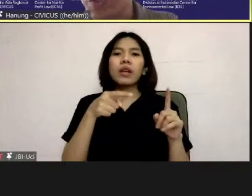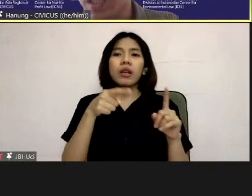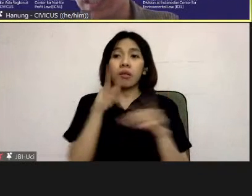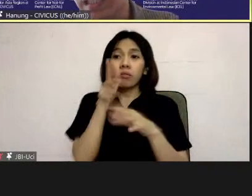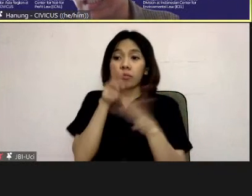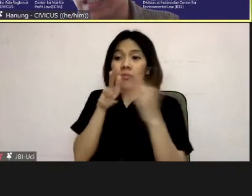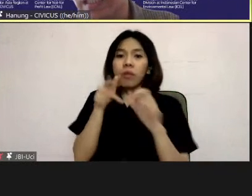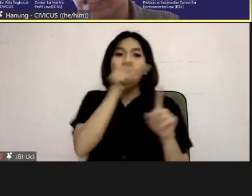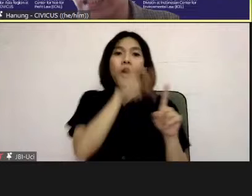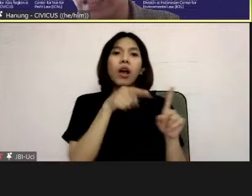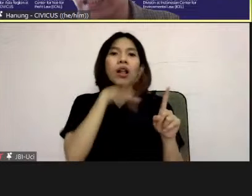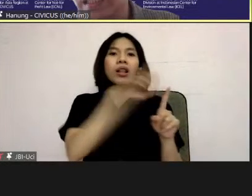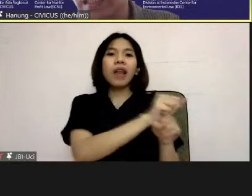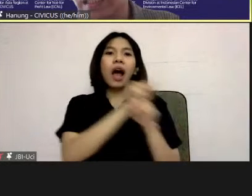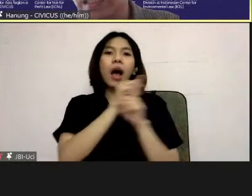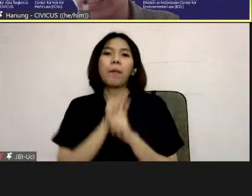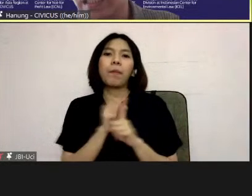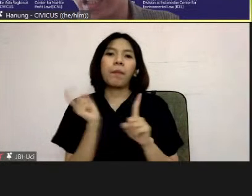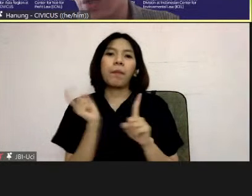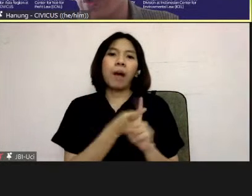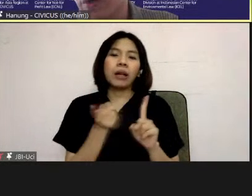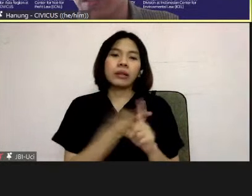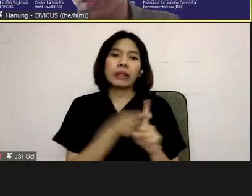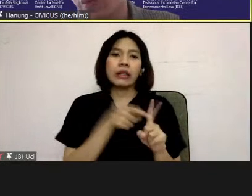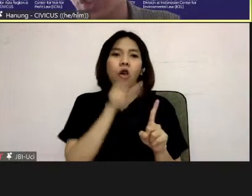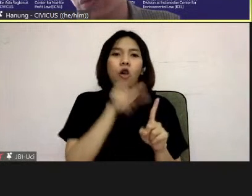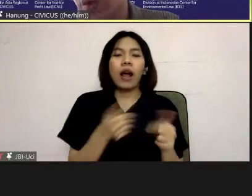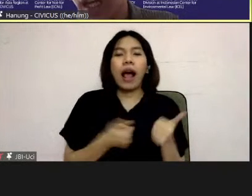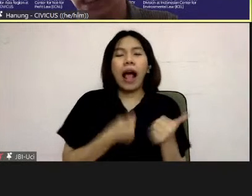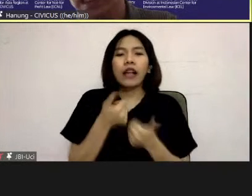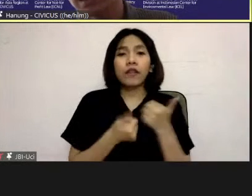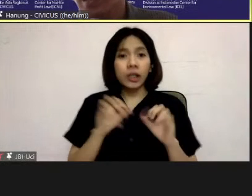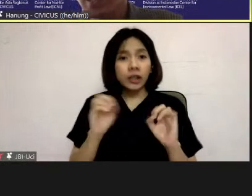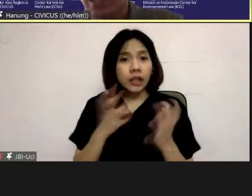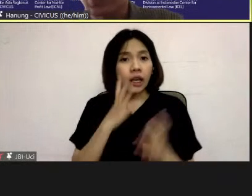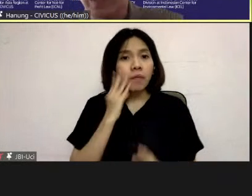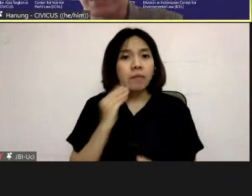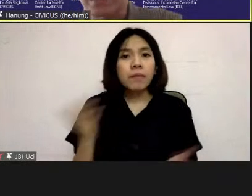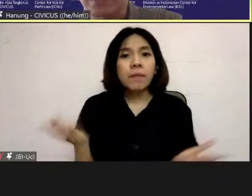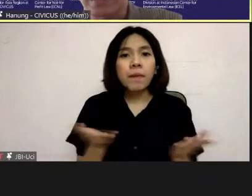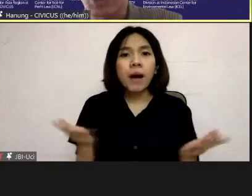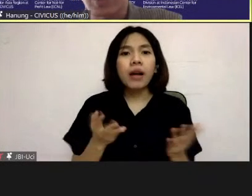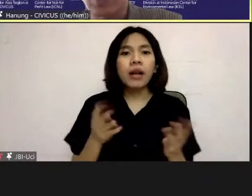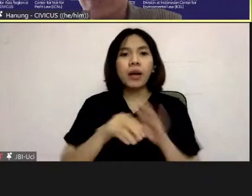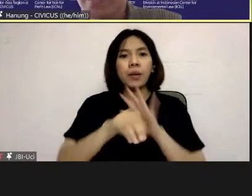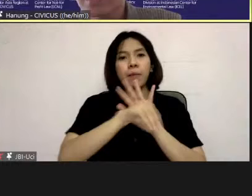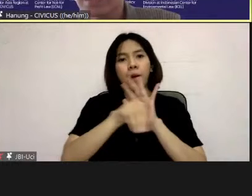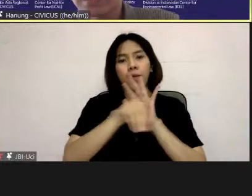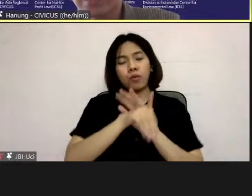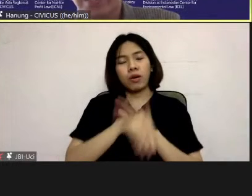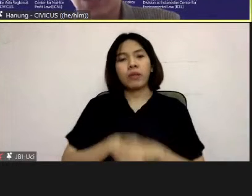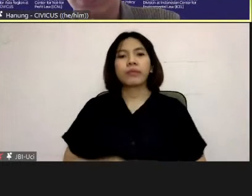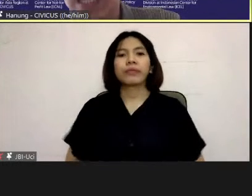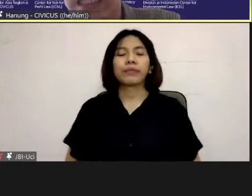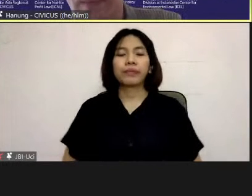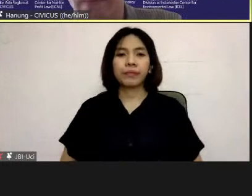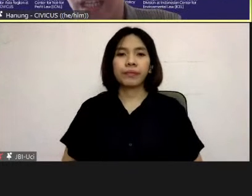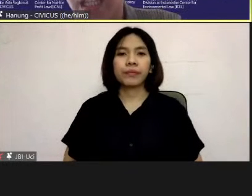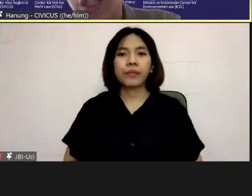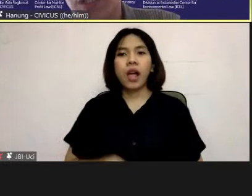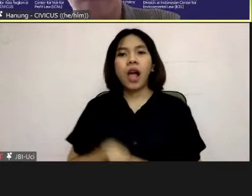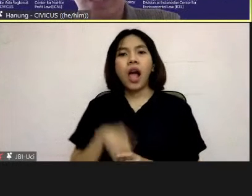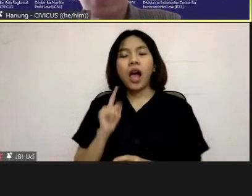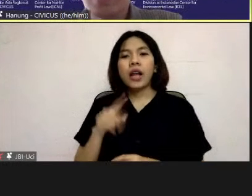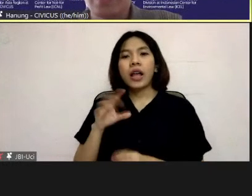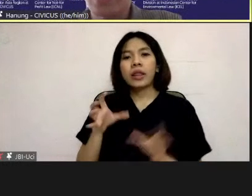also a journalist in China who reported the situation of Wuhan during the outbreak of the COVID-19, and Rosina Islam in